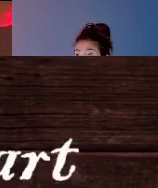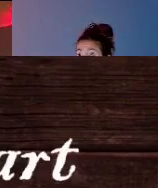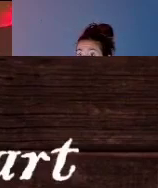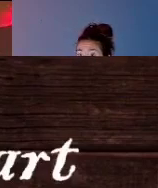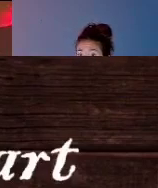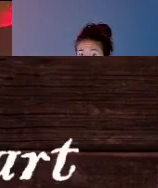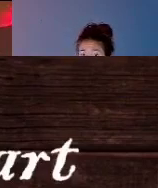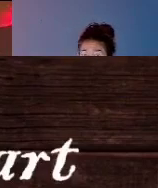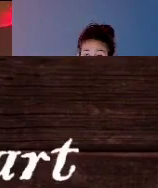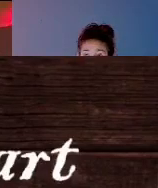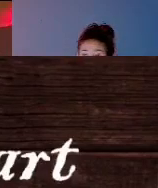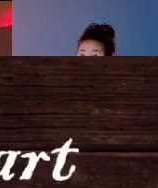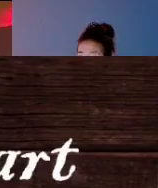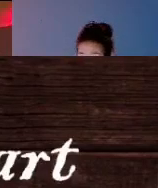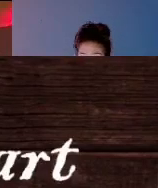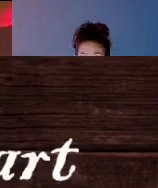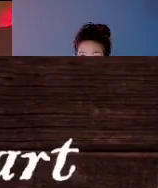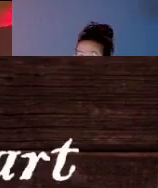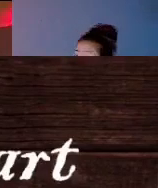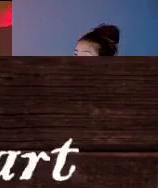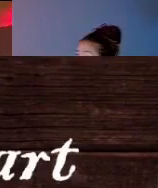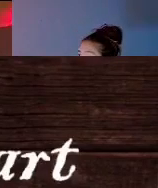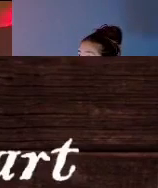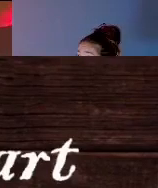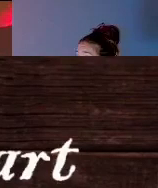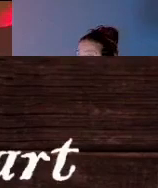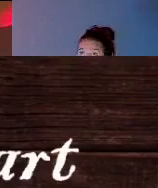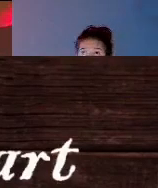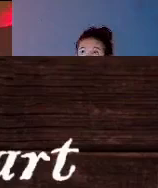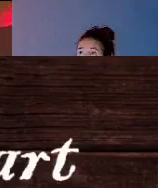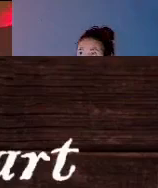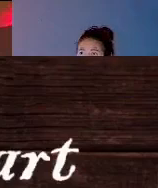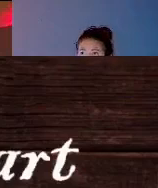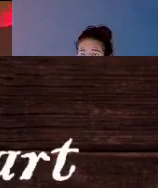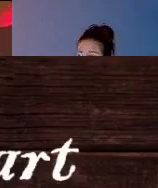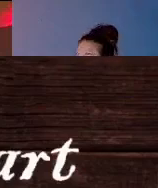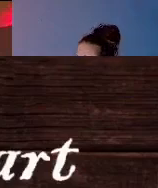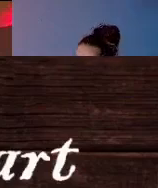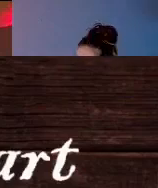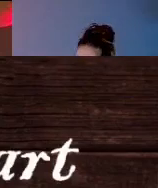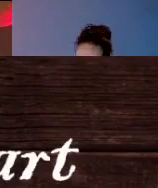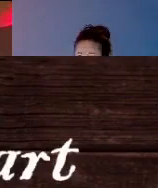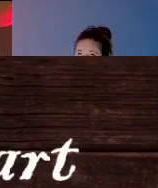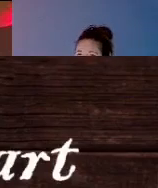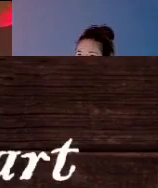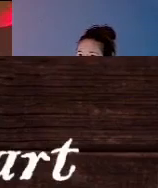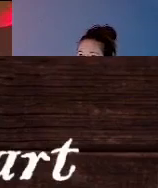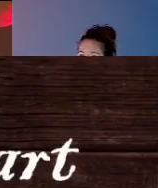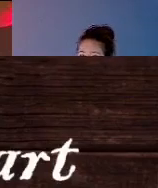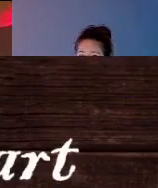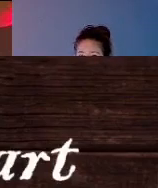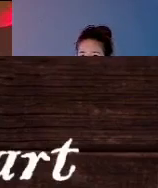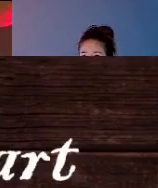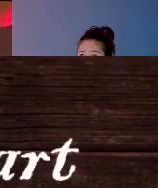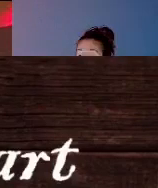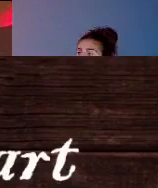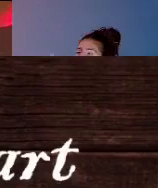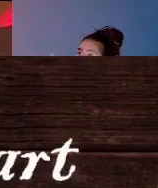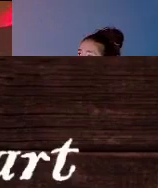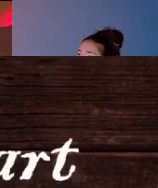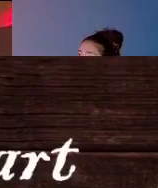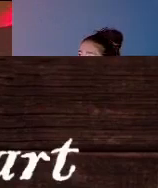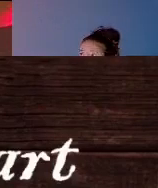that we would just continue on with our love for you and that you would guide and protect this